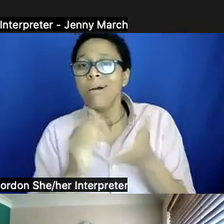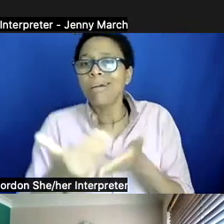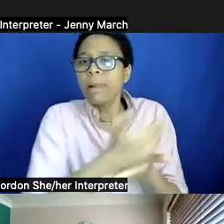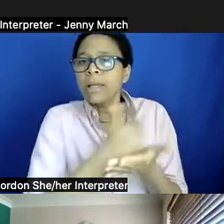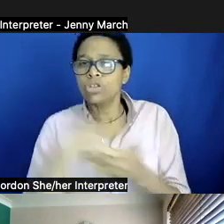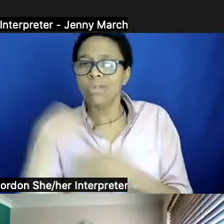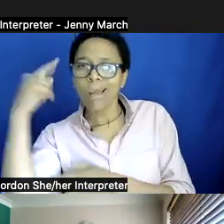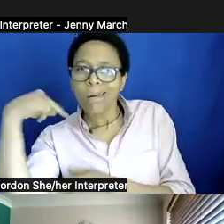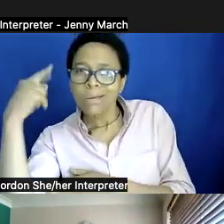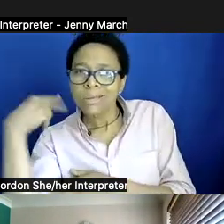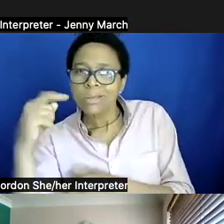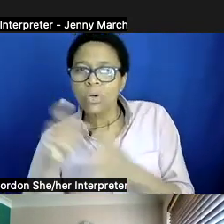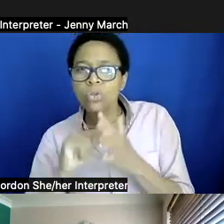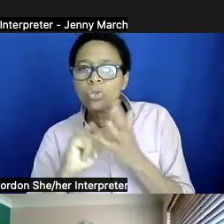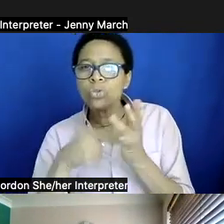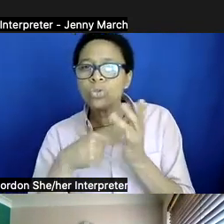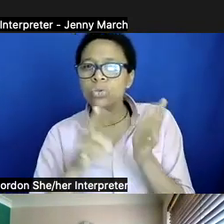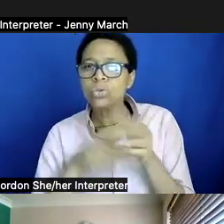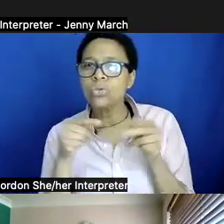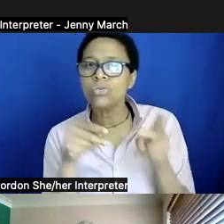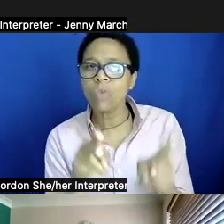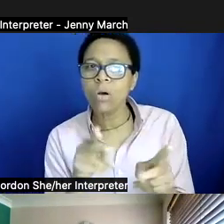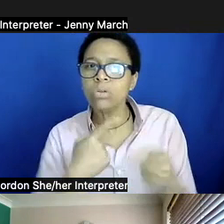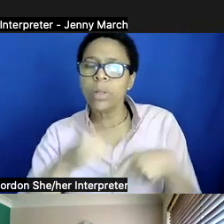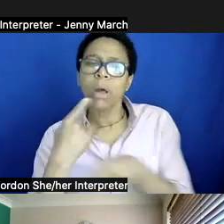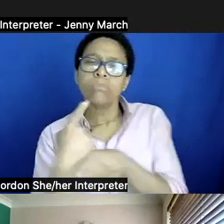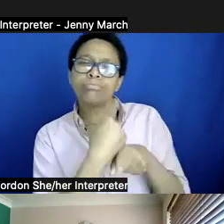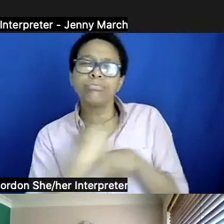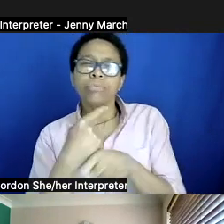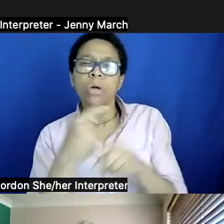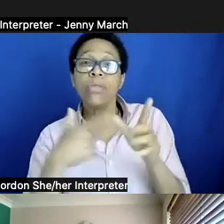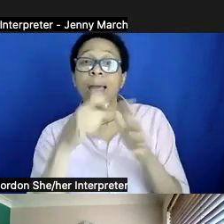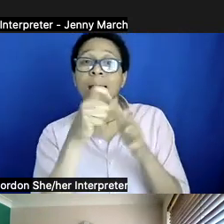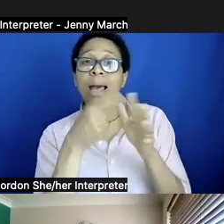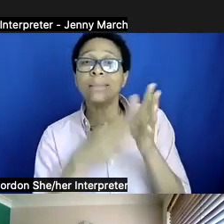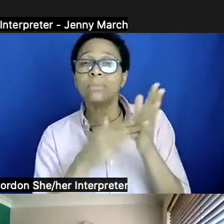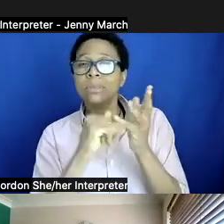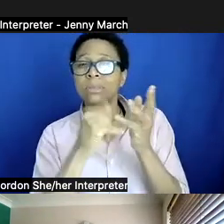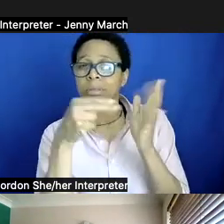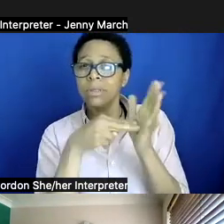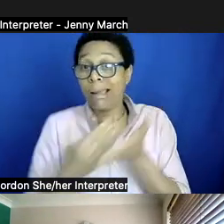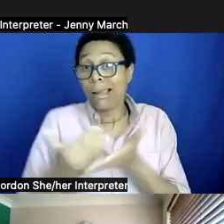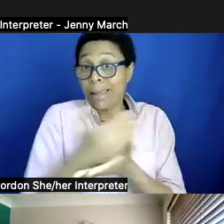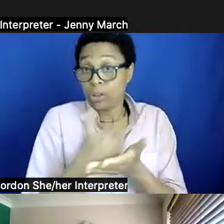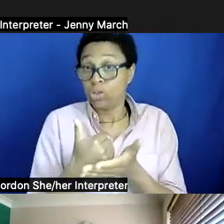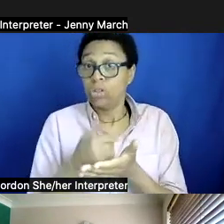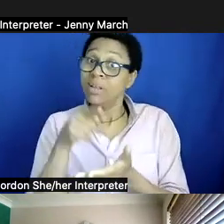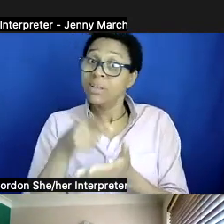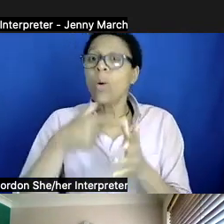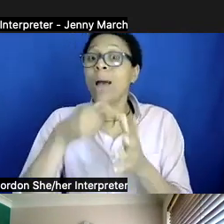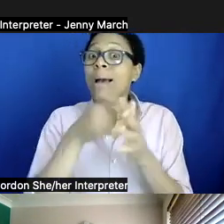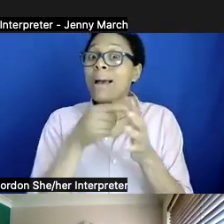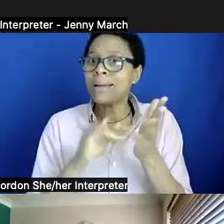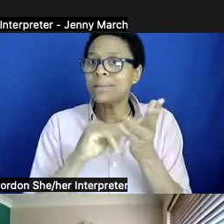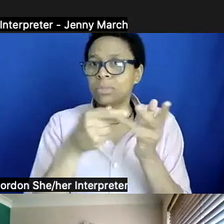Adamson collection, which is like their big archive of kind of patient artwork, but it was made, Adamson was an artist who was like